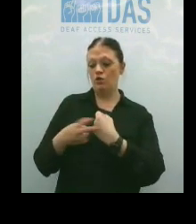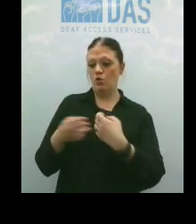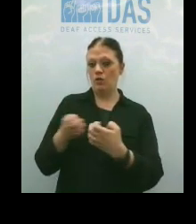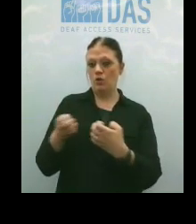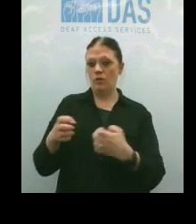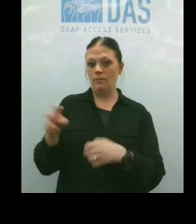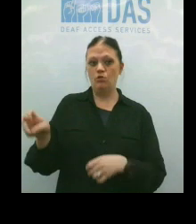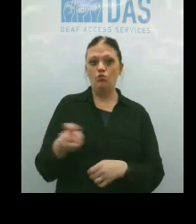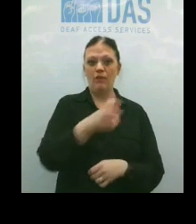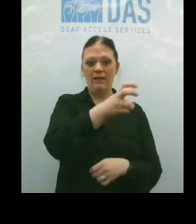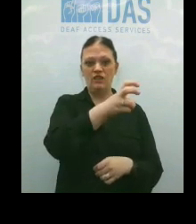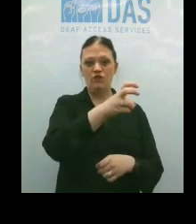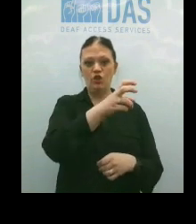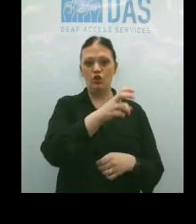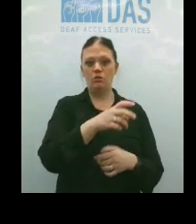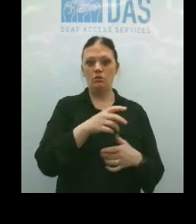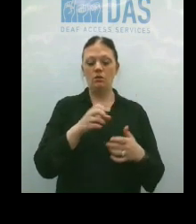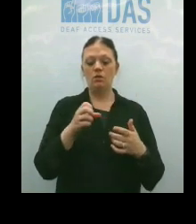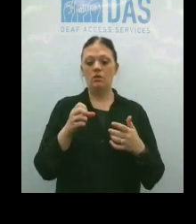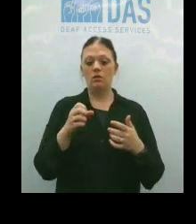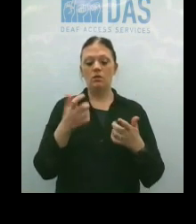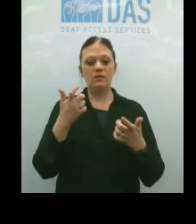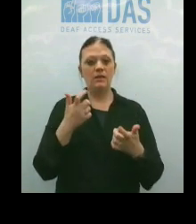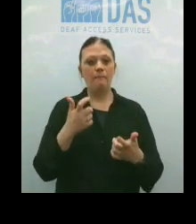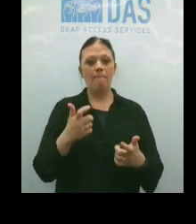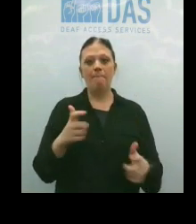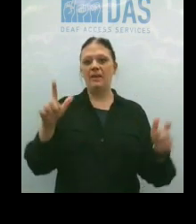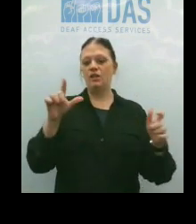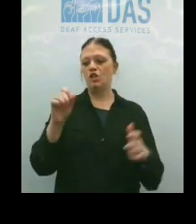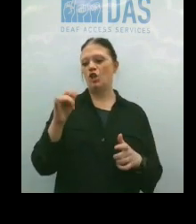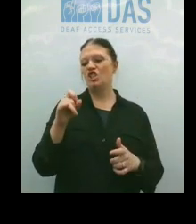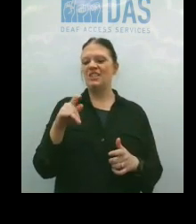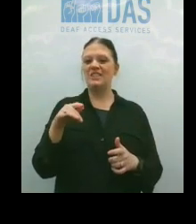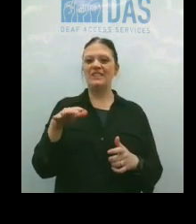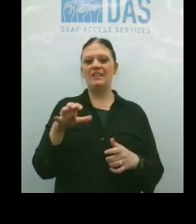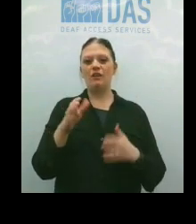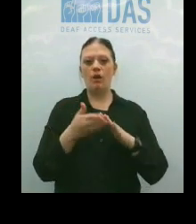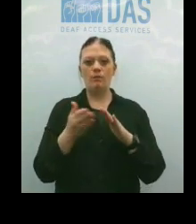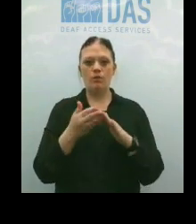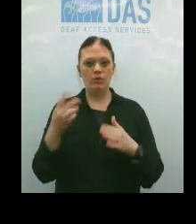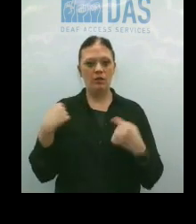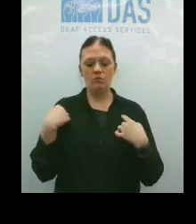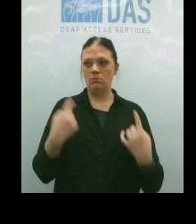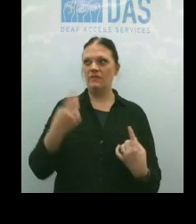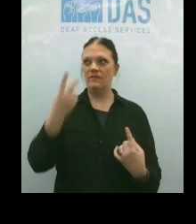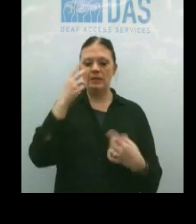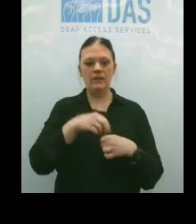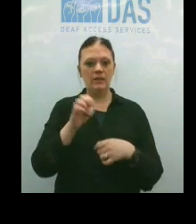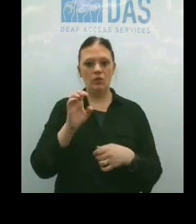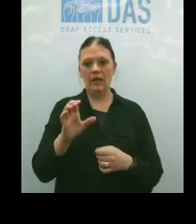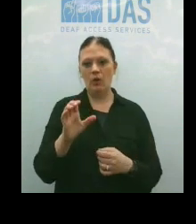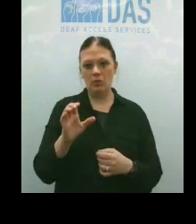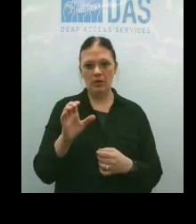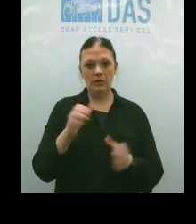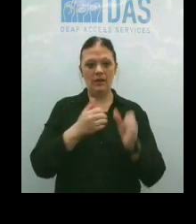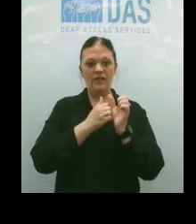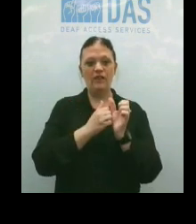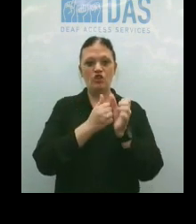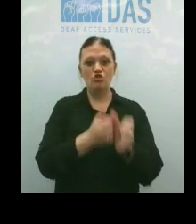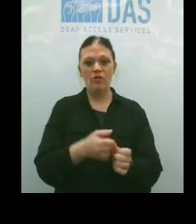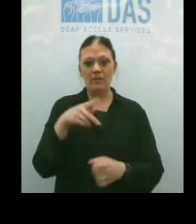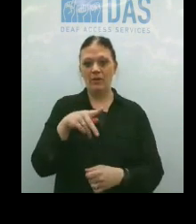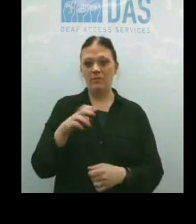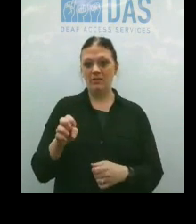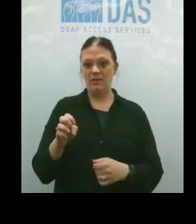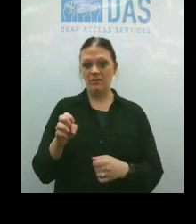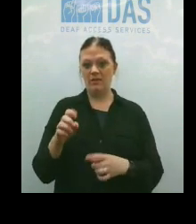to transfer out. It is one of the biggest logistics operations that we've ever seen in Erie County. The tracking of the PPE